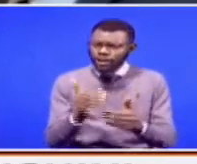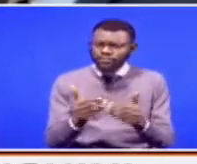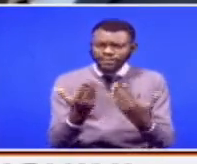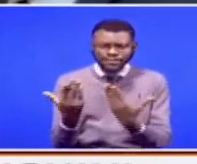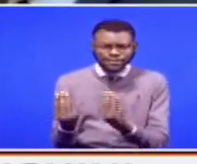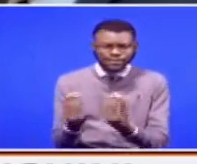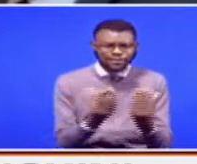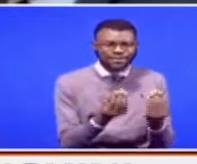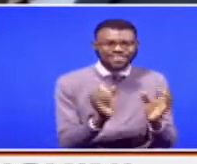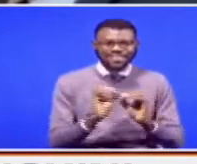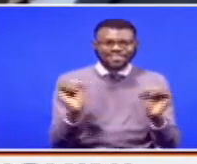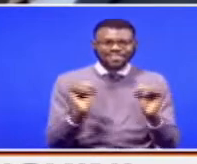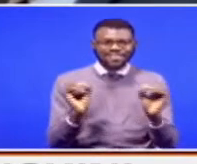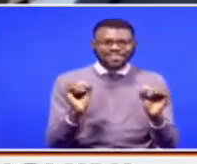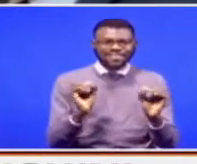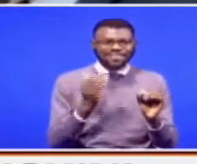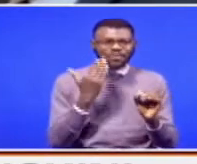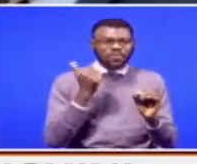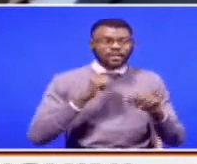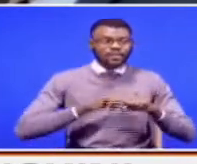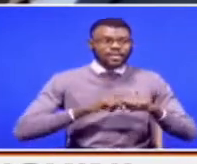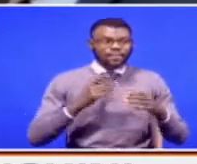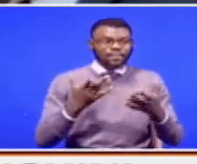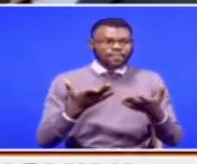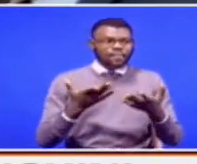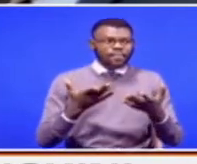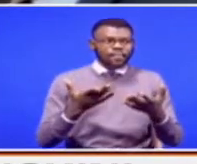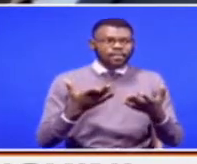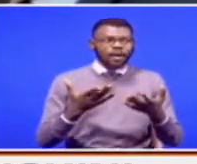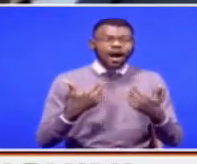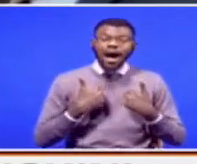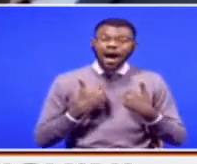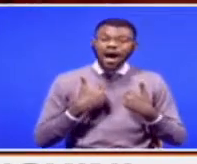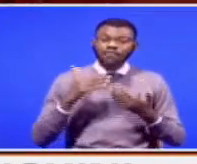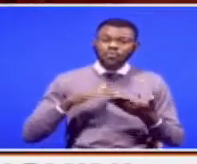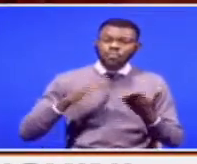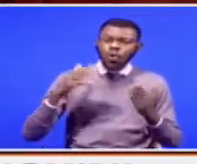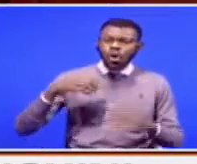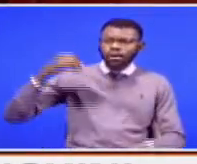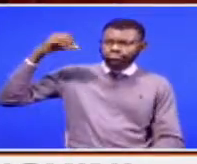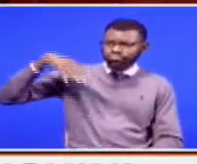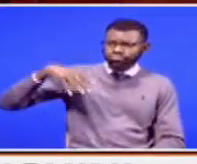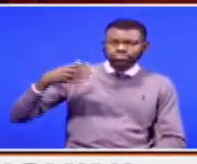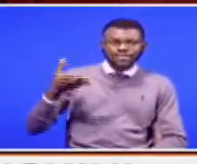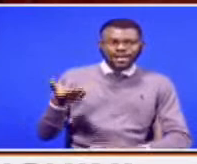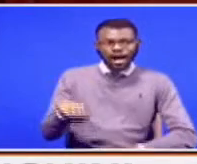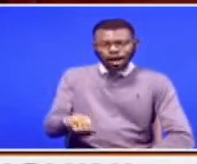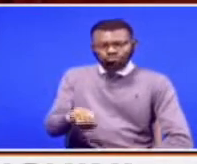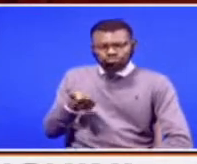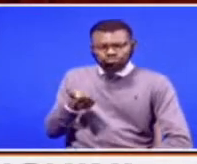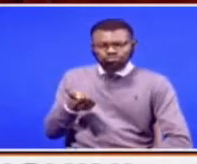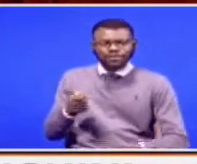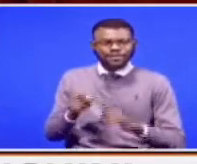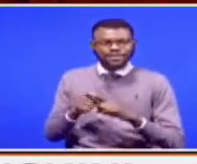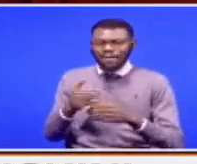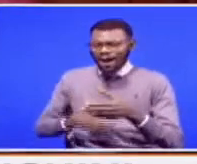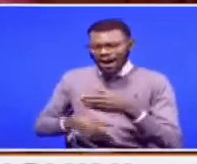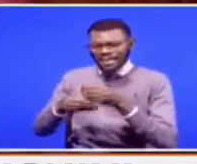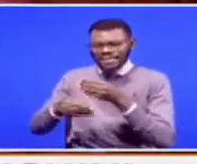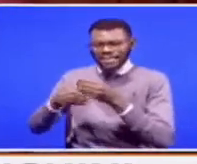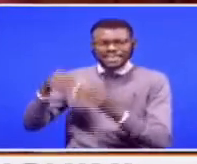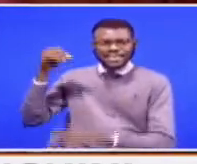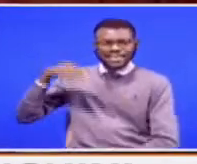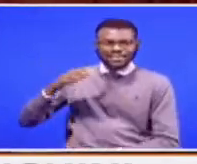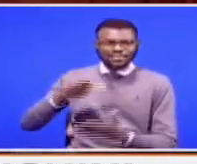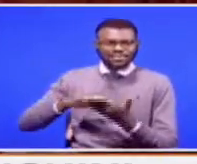That because as you bring more, as you bring more generation, you also have to add in a load that is equivalent. And at times when